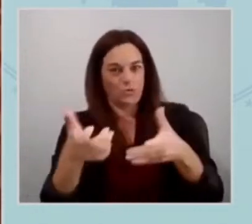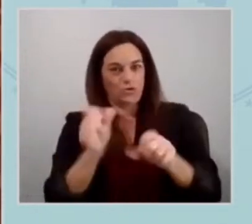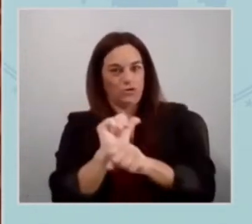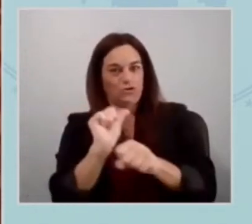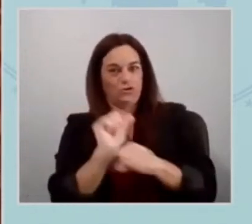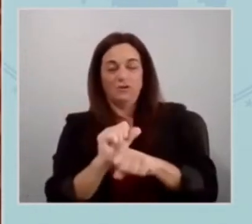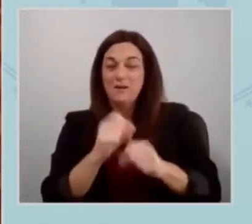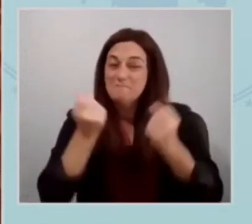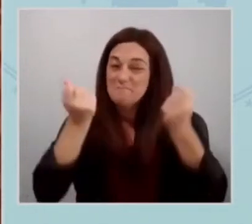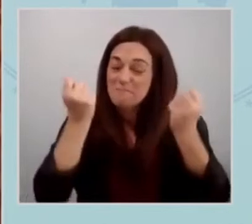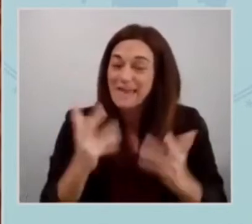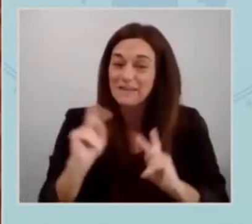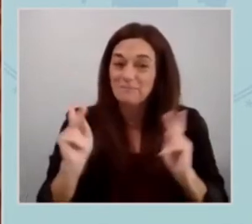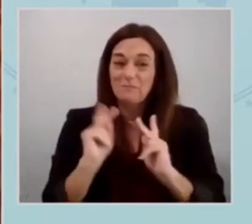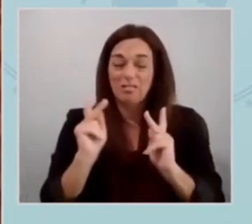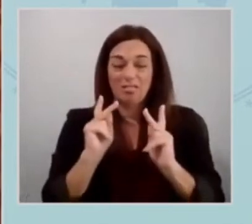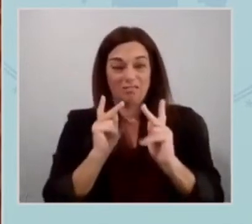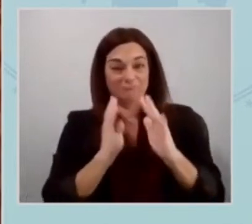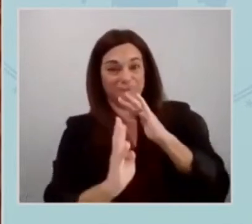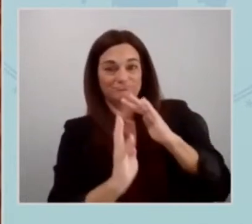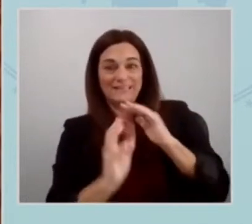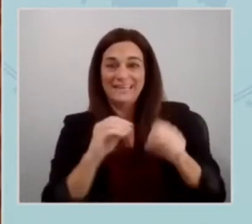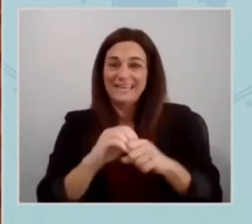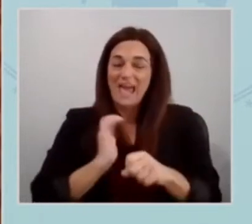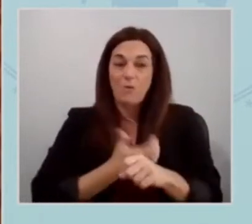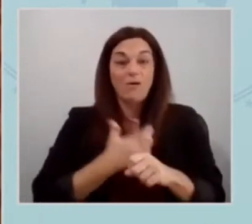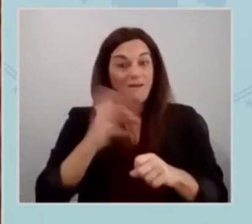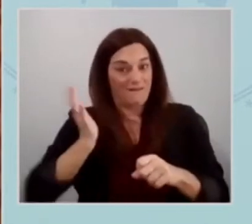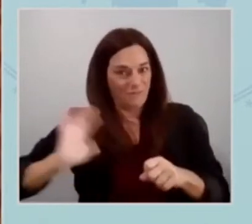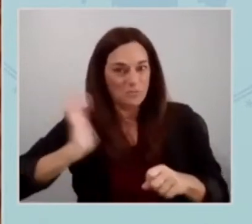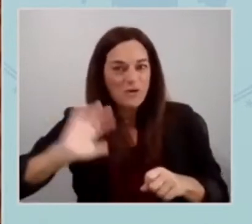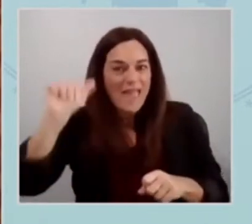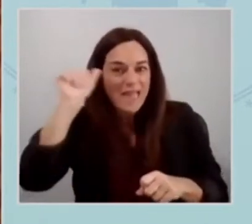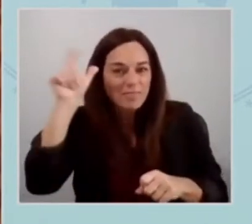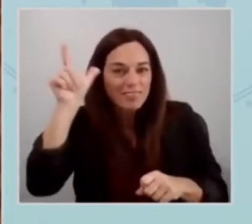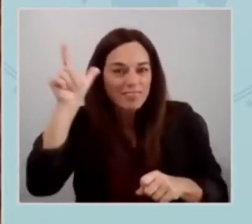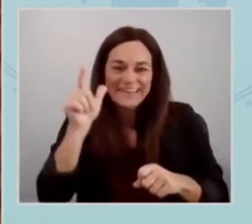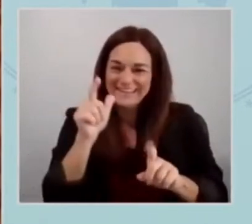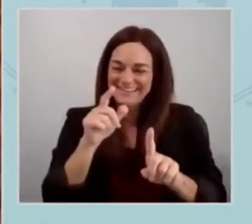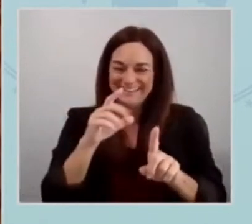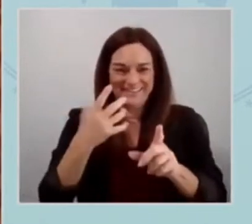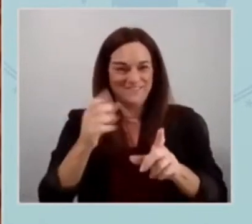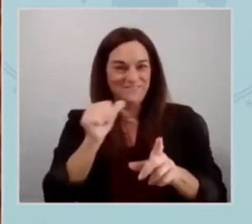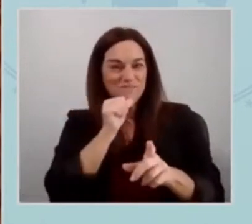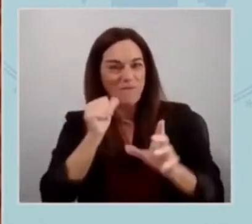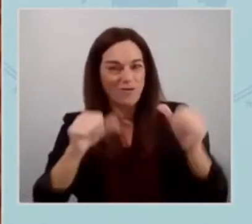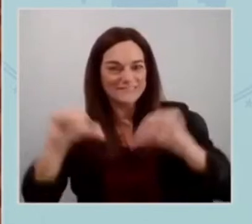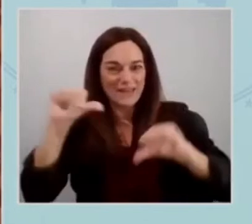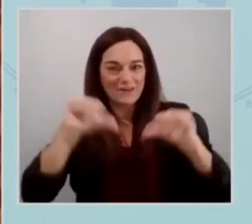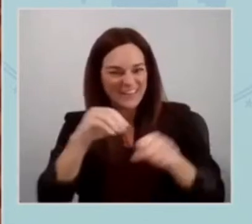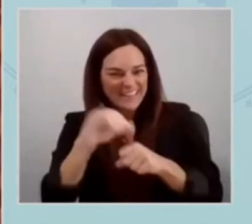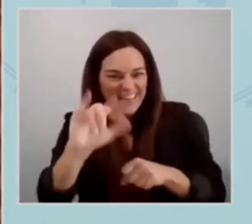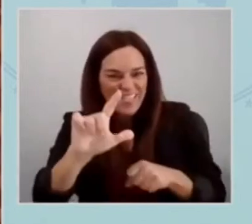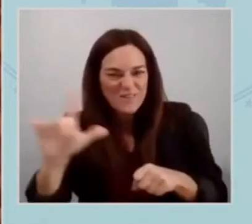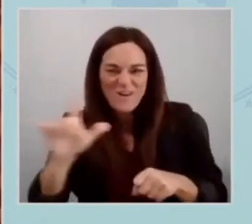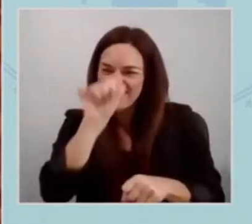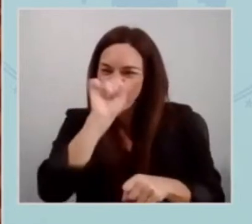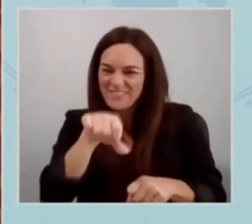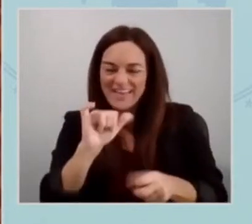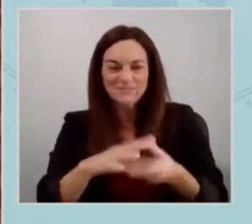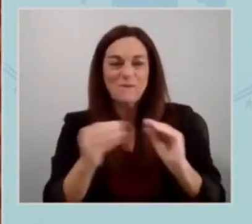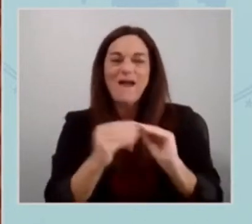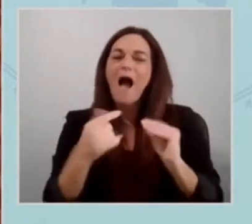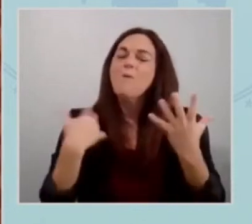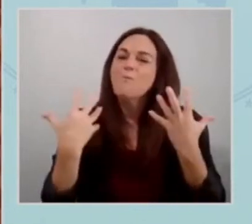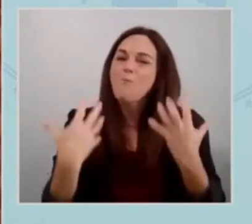in our workforce. So many people have passed through our industry, including former presidents like Abraham Lincoln, who was a bartender in Illinois.